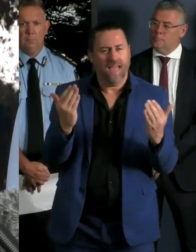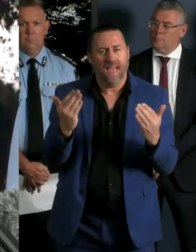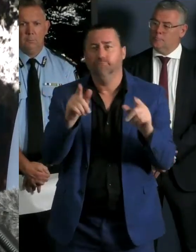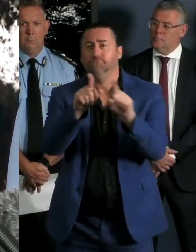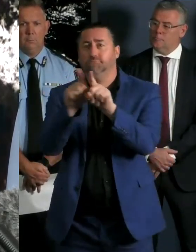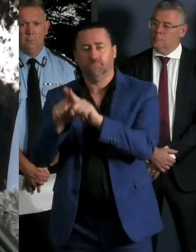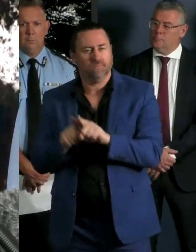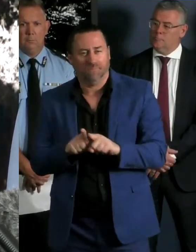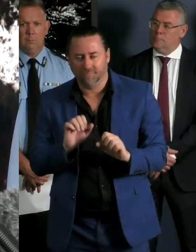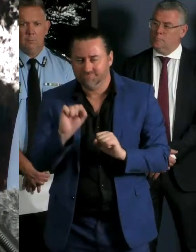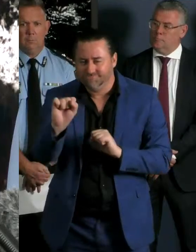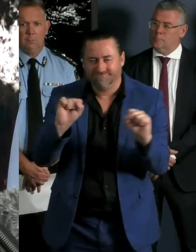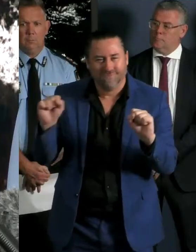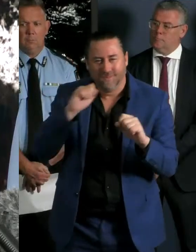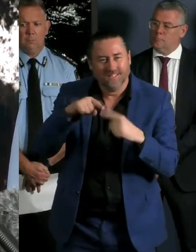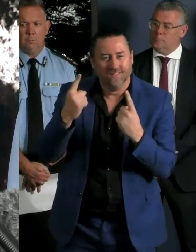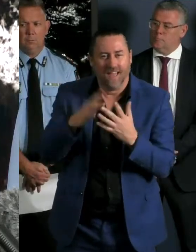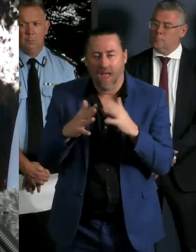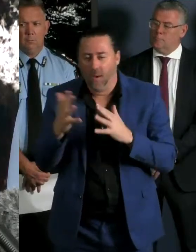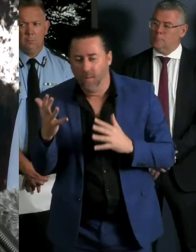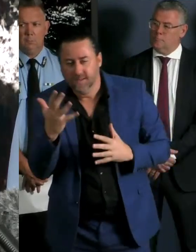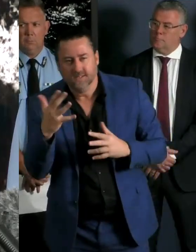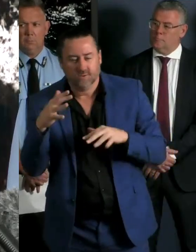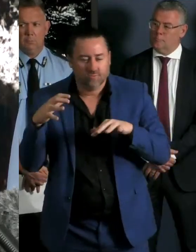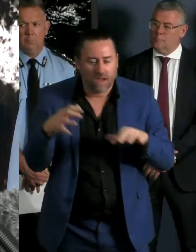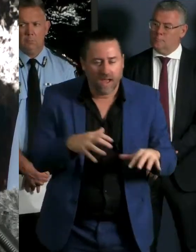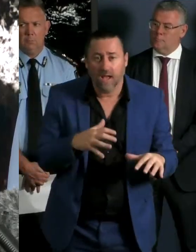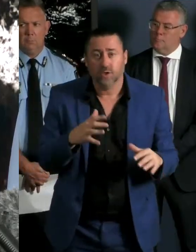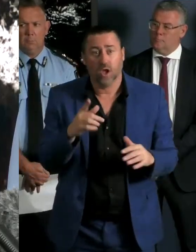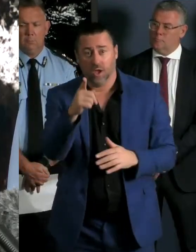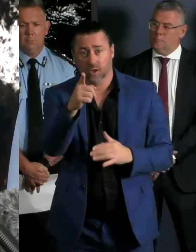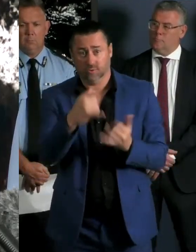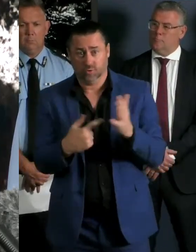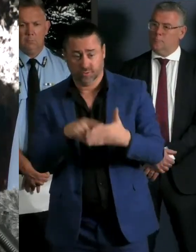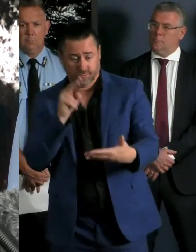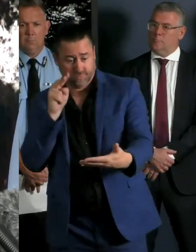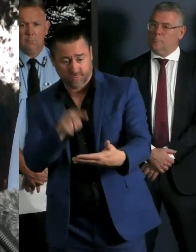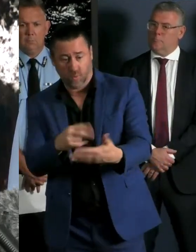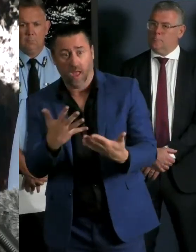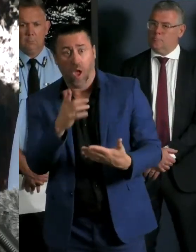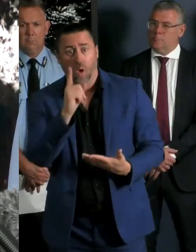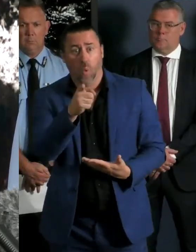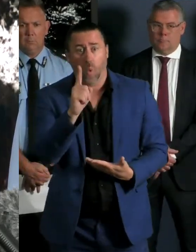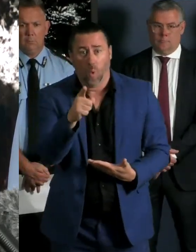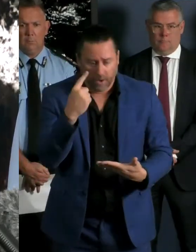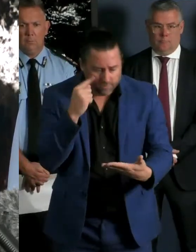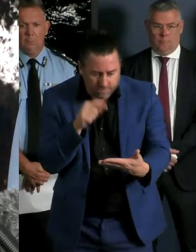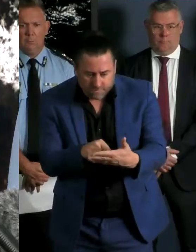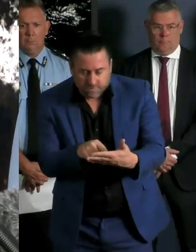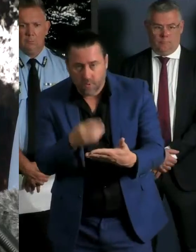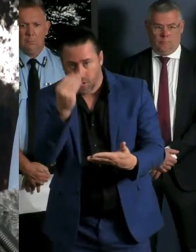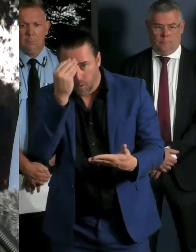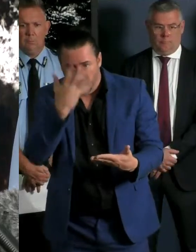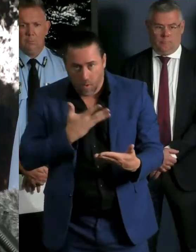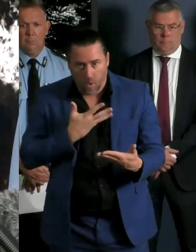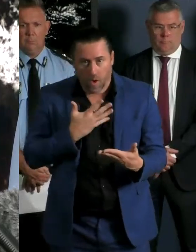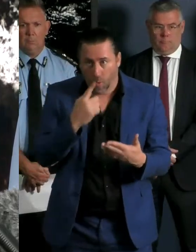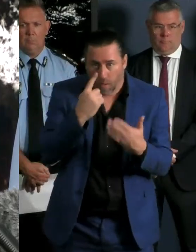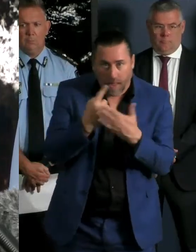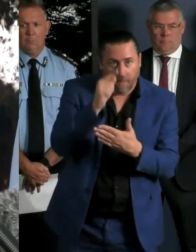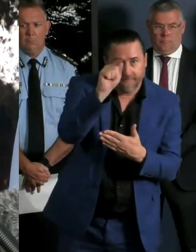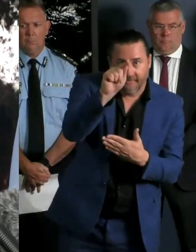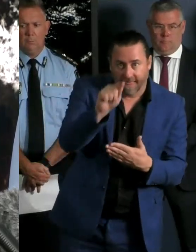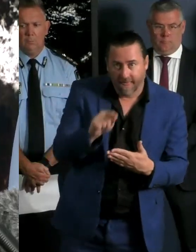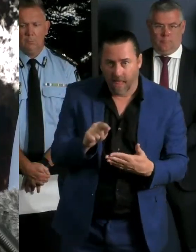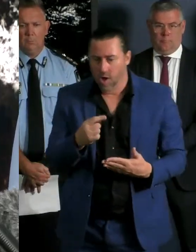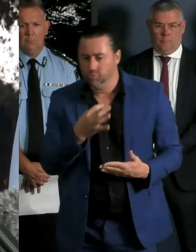just encouraging people to be across the warnings, especially the tropical cyclone warnings, and looking at the hazards and the impacts listed